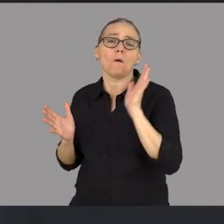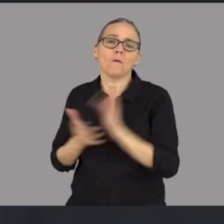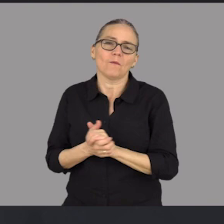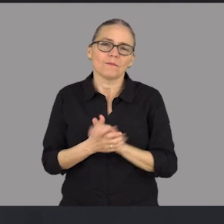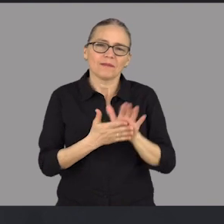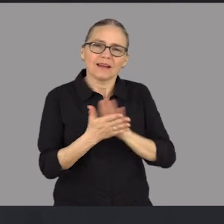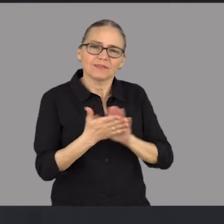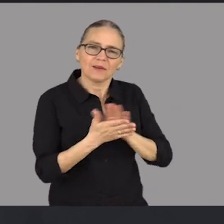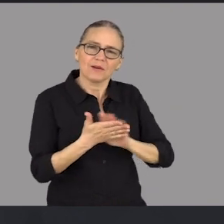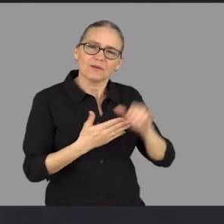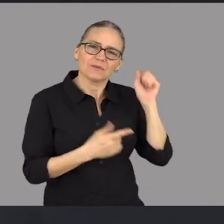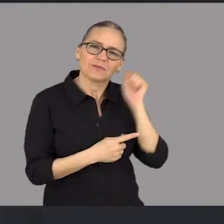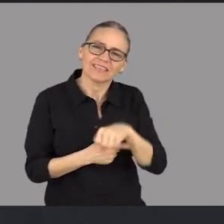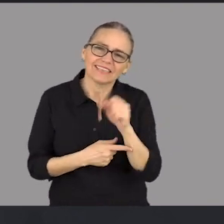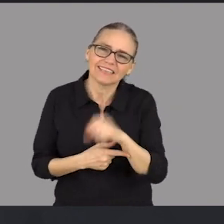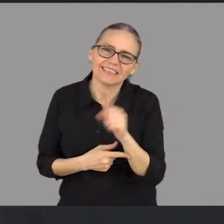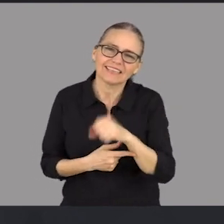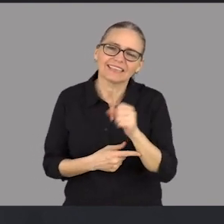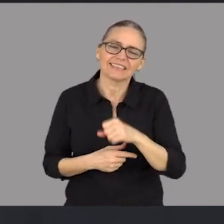either of you?